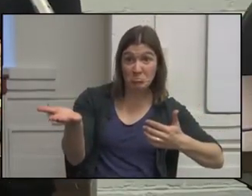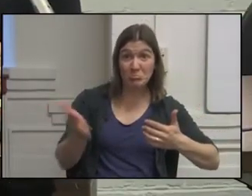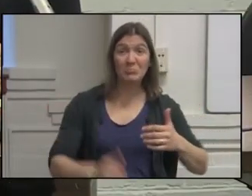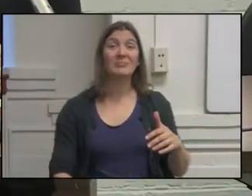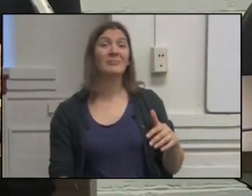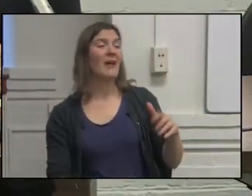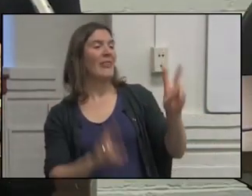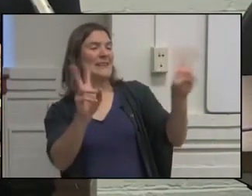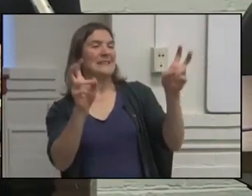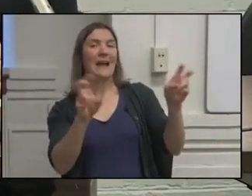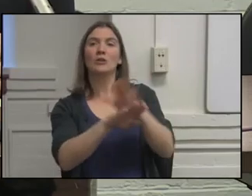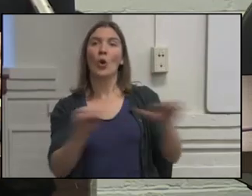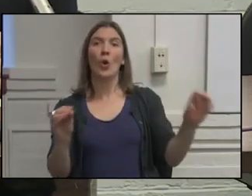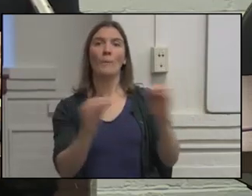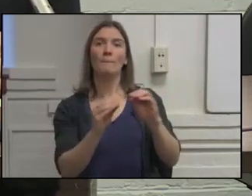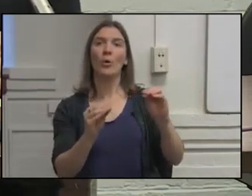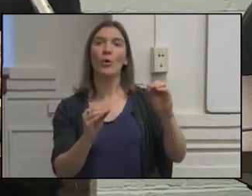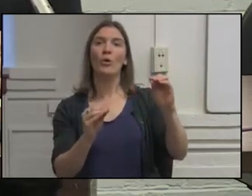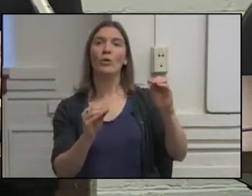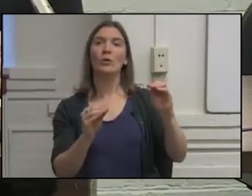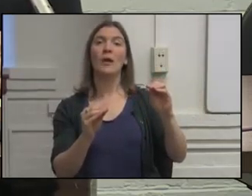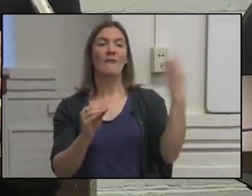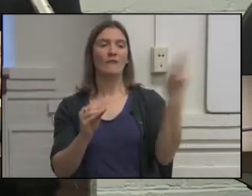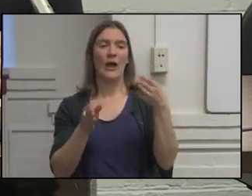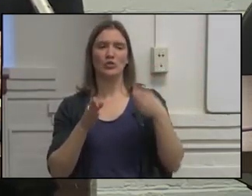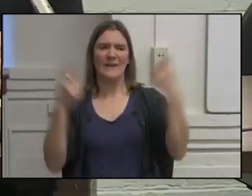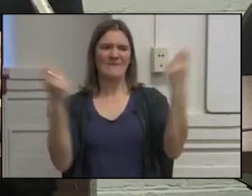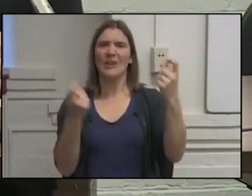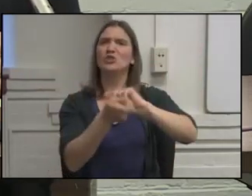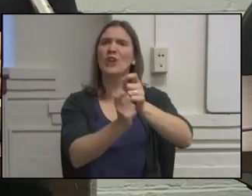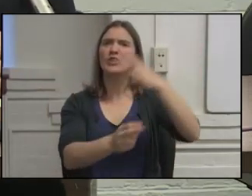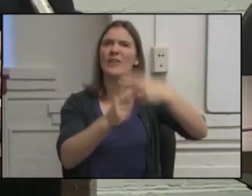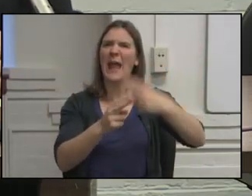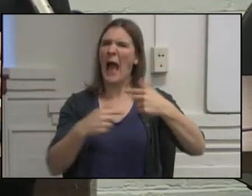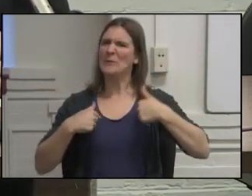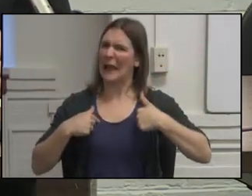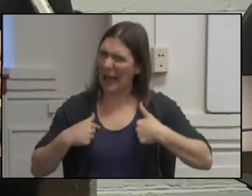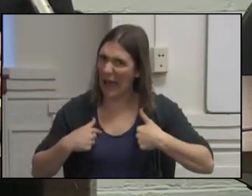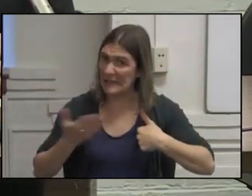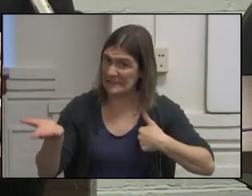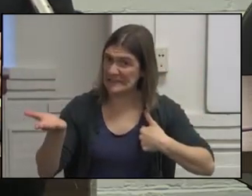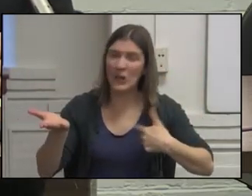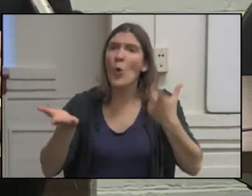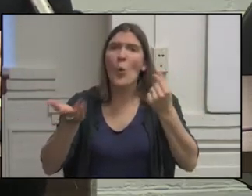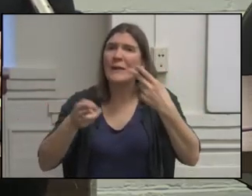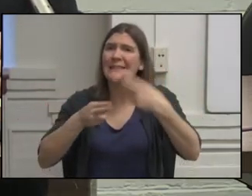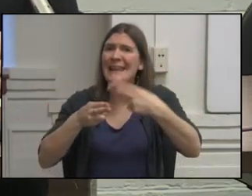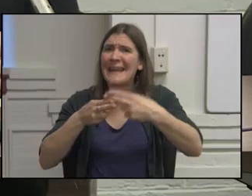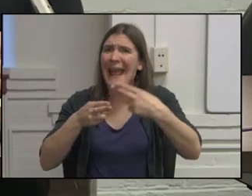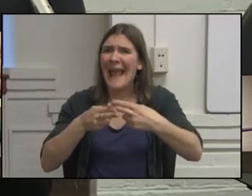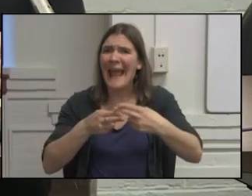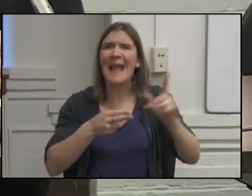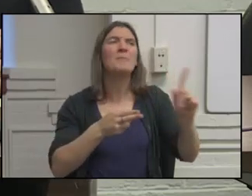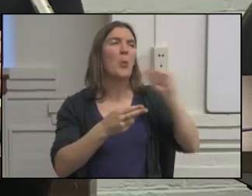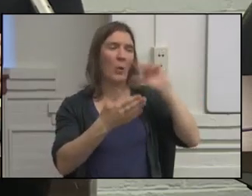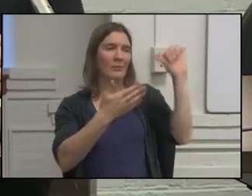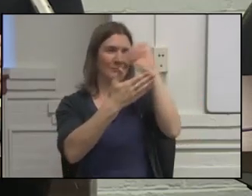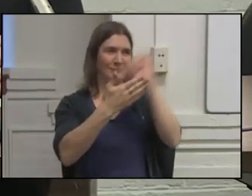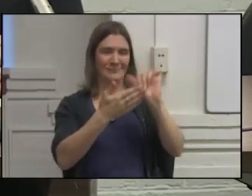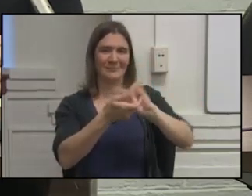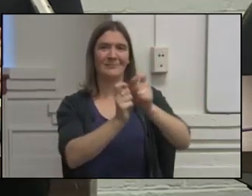The title is no longer the Friday Street Festival. I wondered about that, which is why I said it with kind of a strange voice. You went and corrected after, so